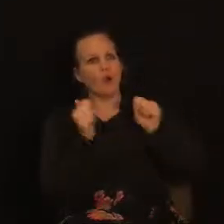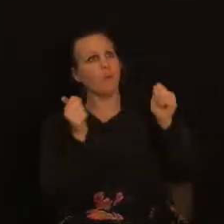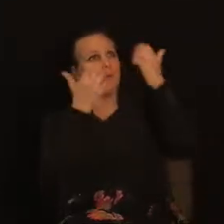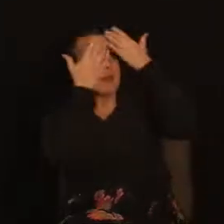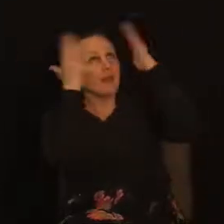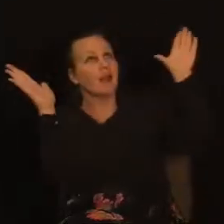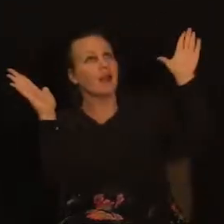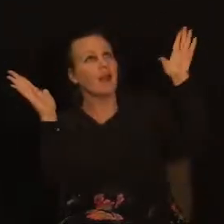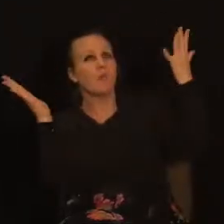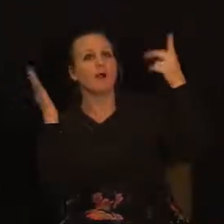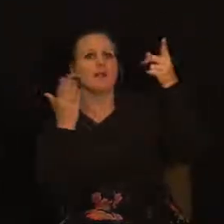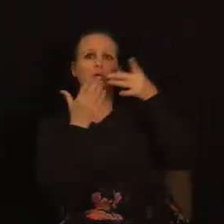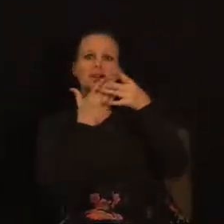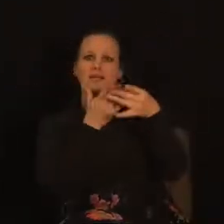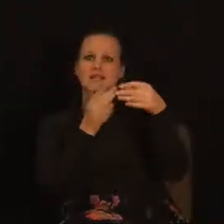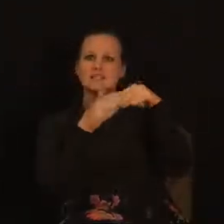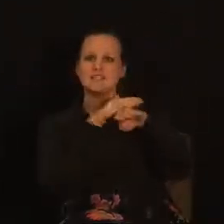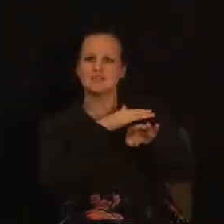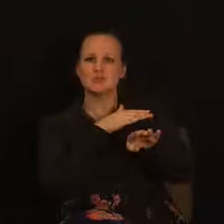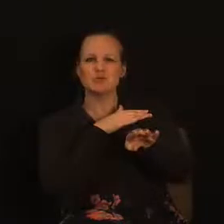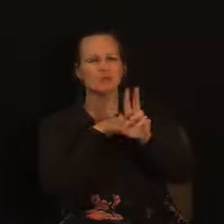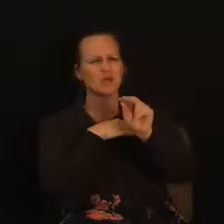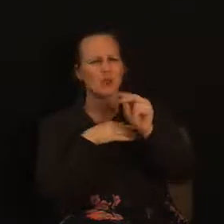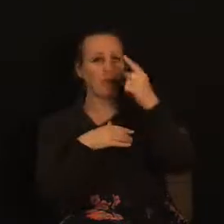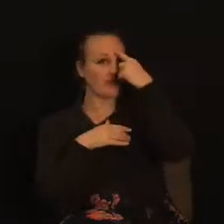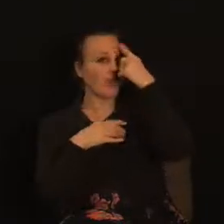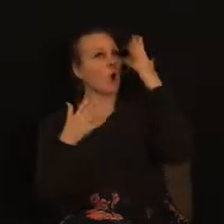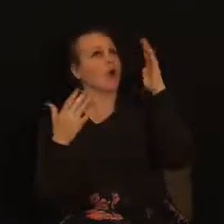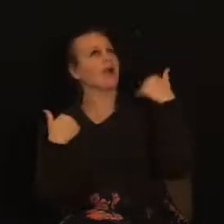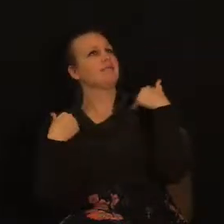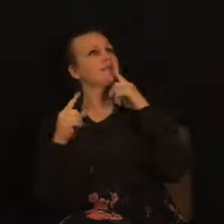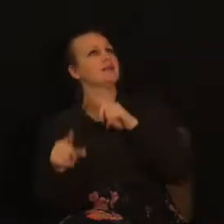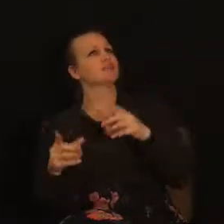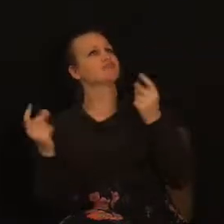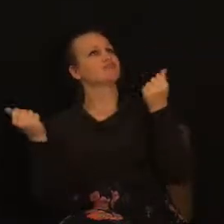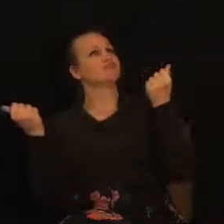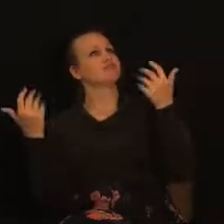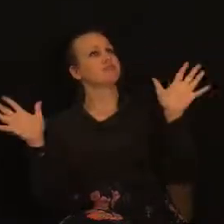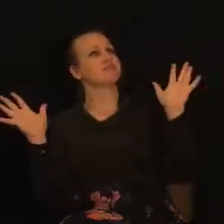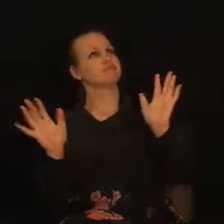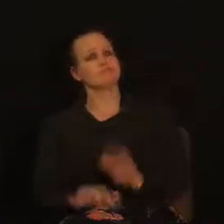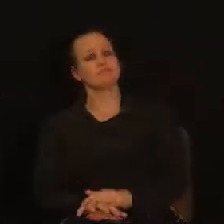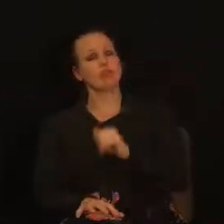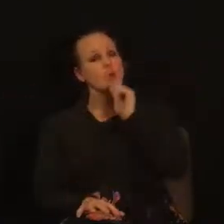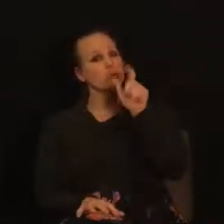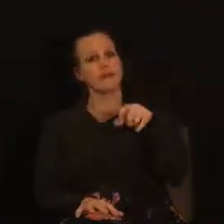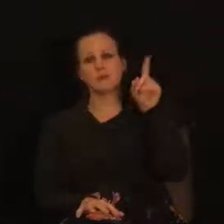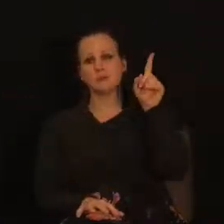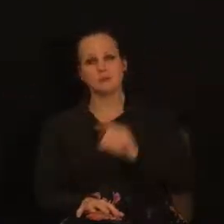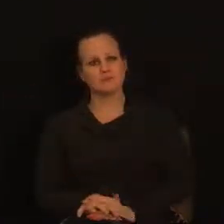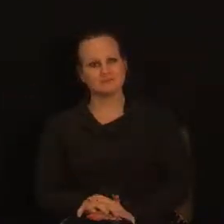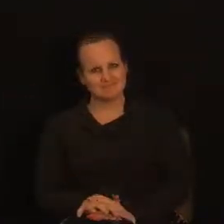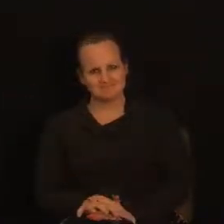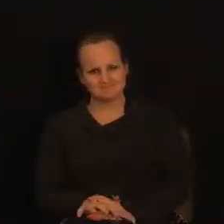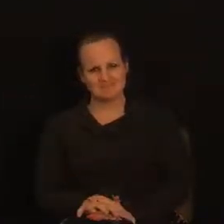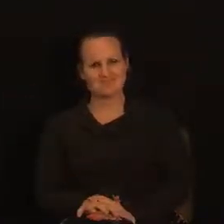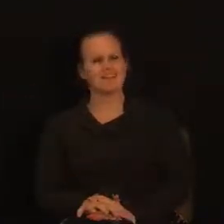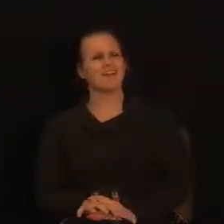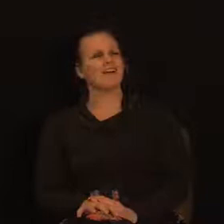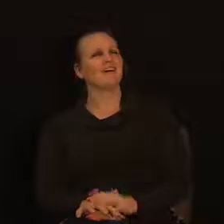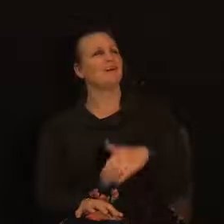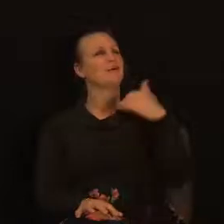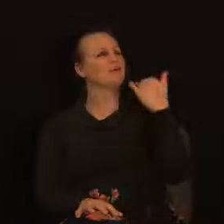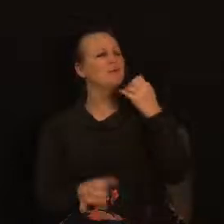into. We think we already have the answers. I can't tell you all the times that the Lord has led me